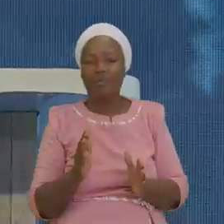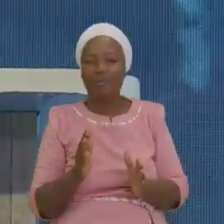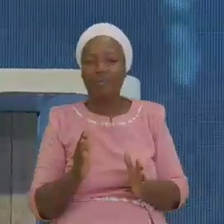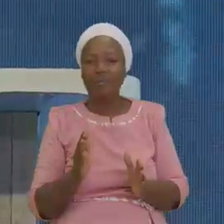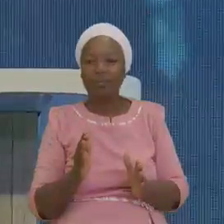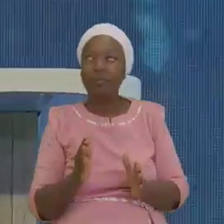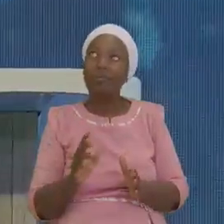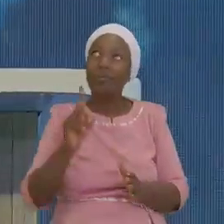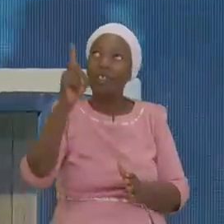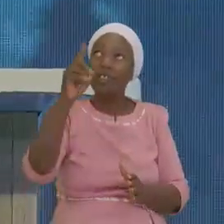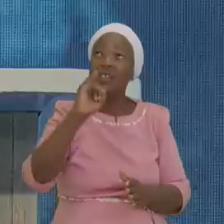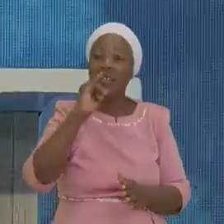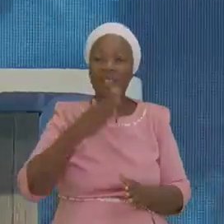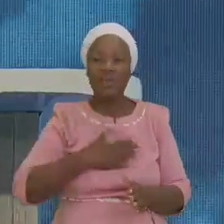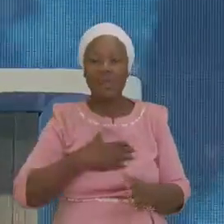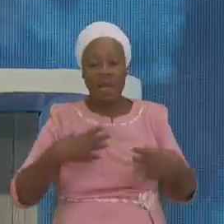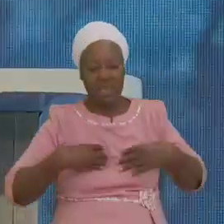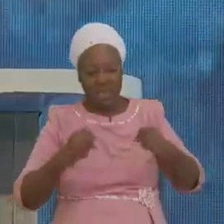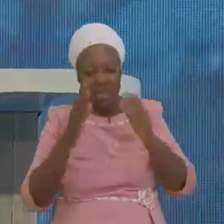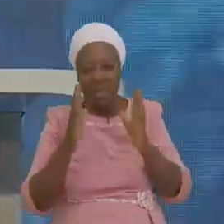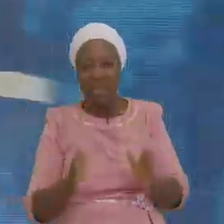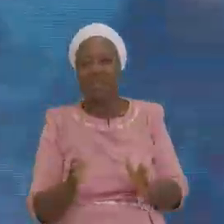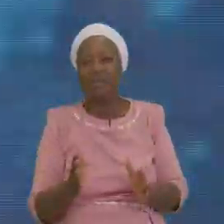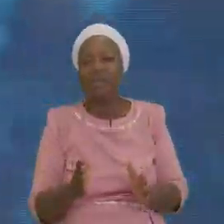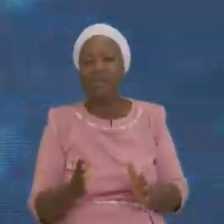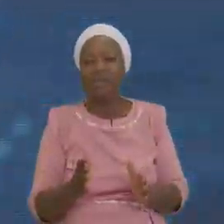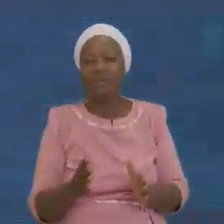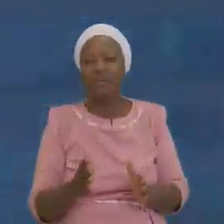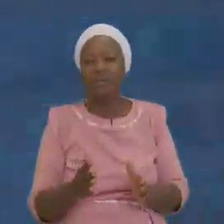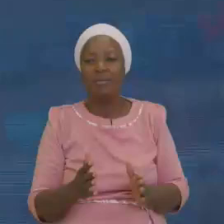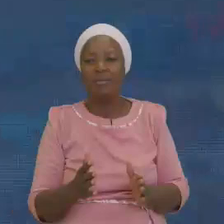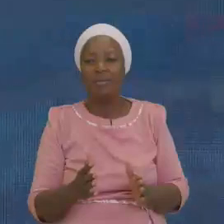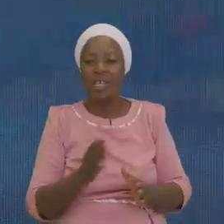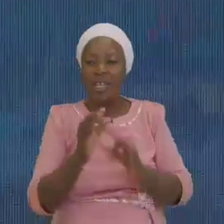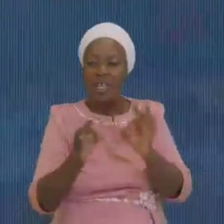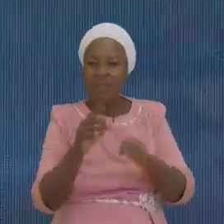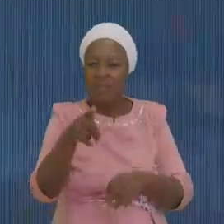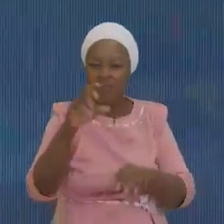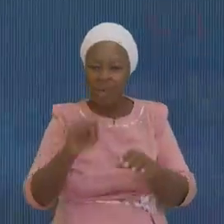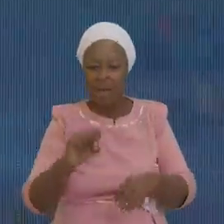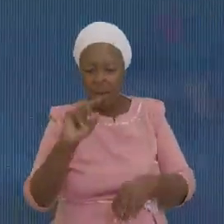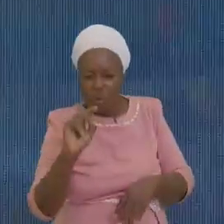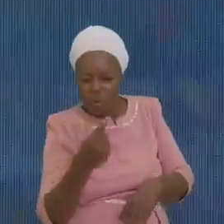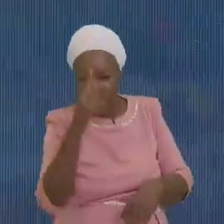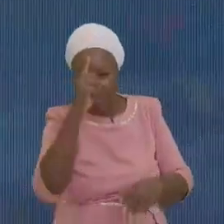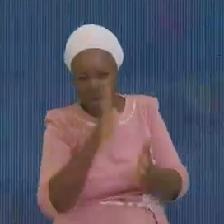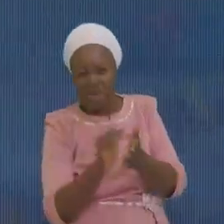He is my healer. If thou canst only believe,